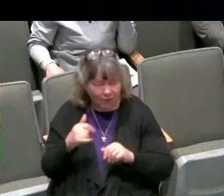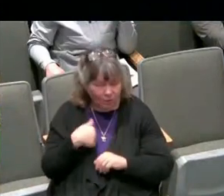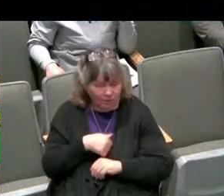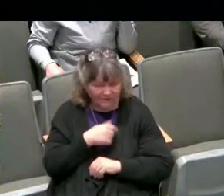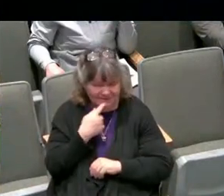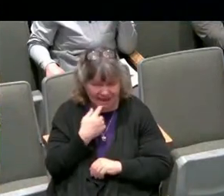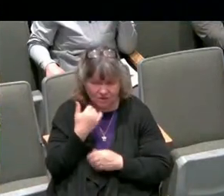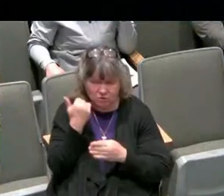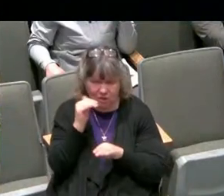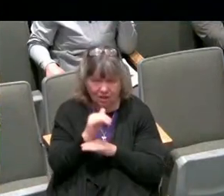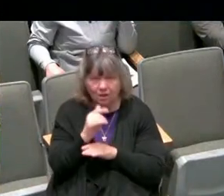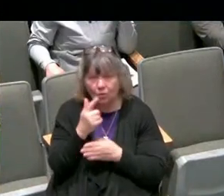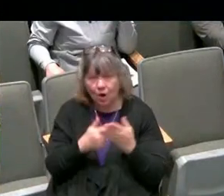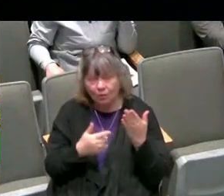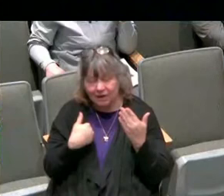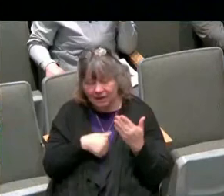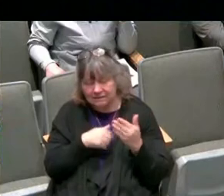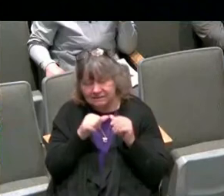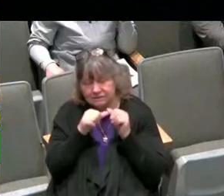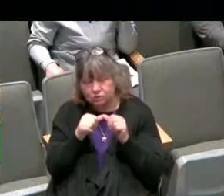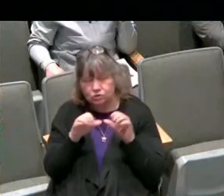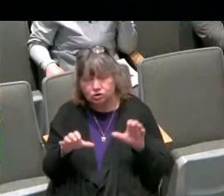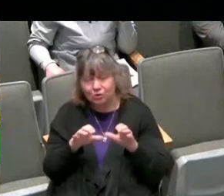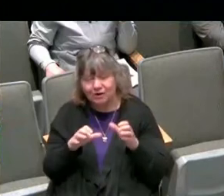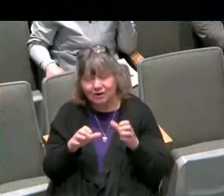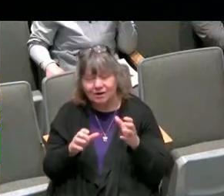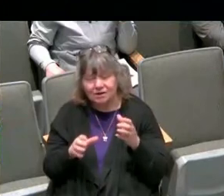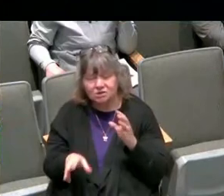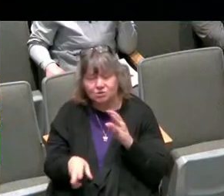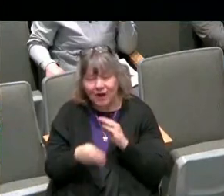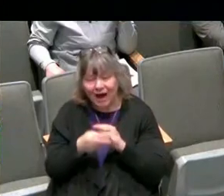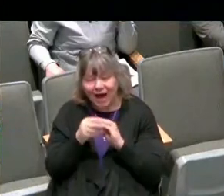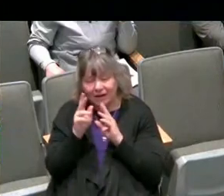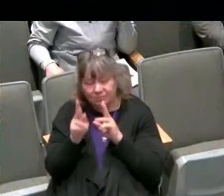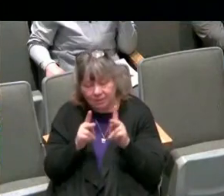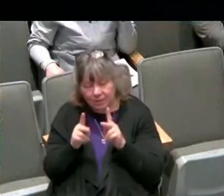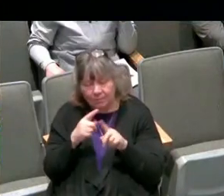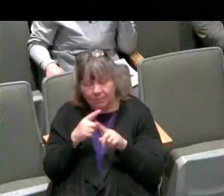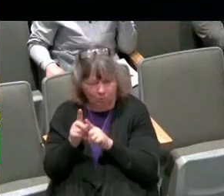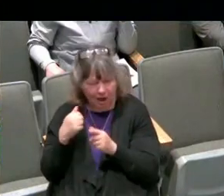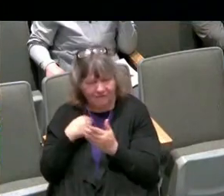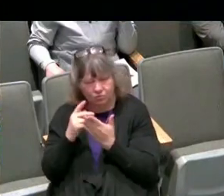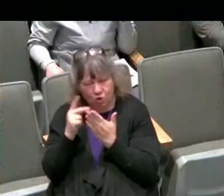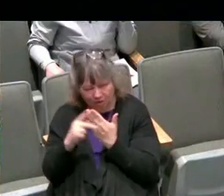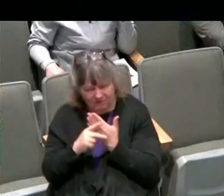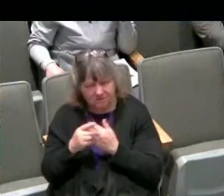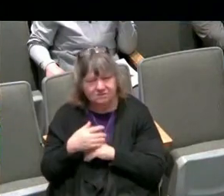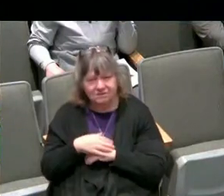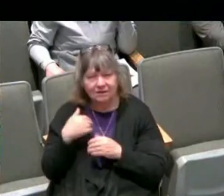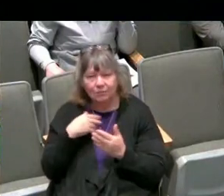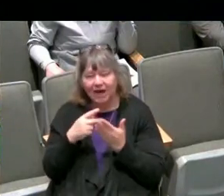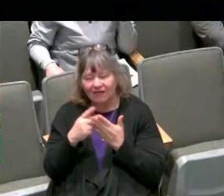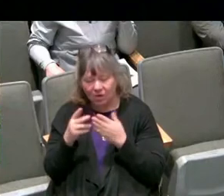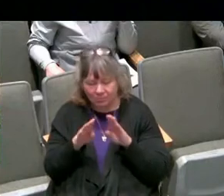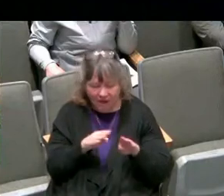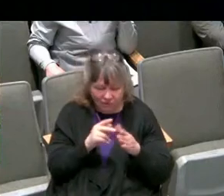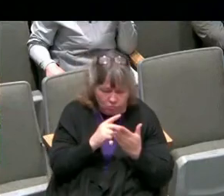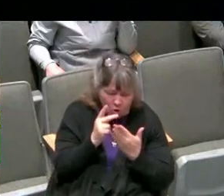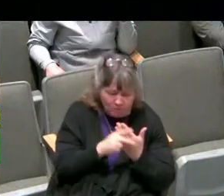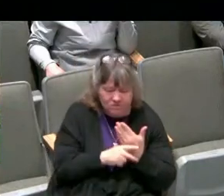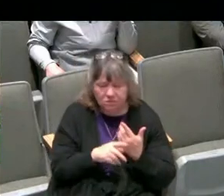uh what we continue to do is to add people but we also have programs so we have programs that are behavioral in nature